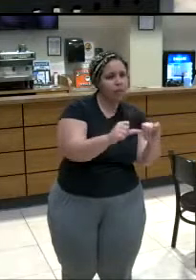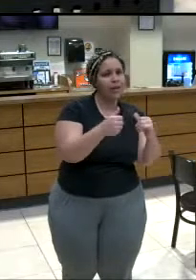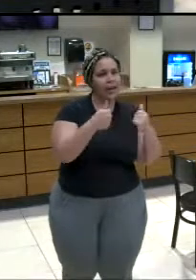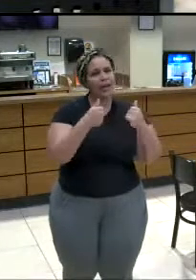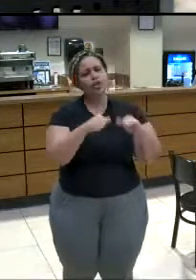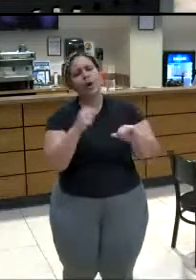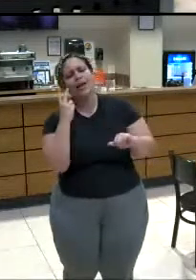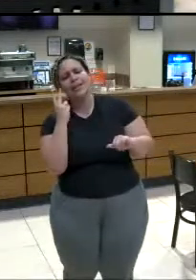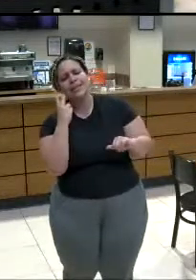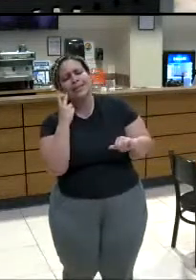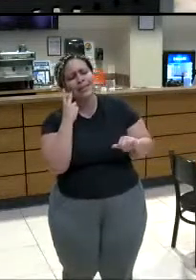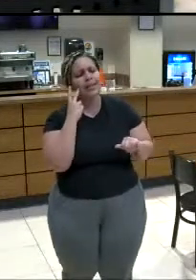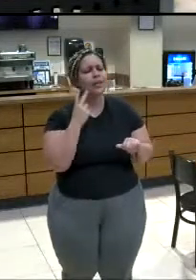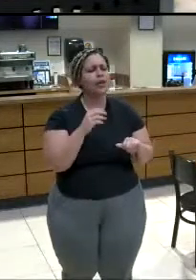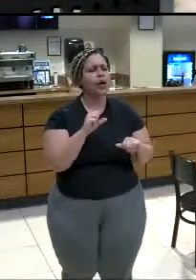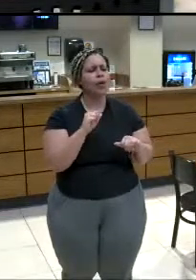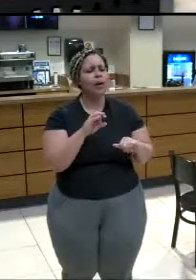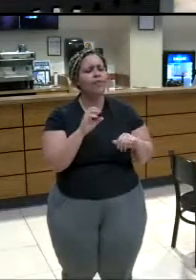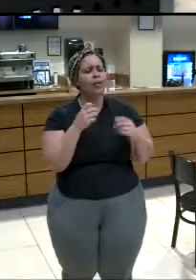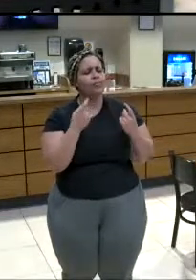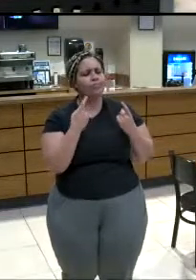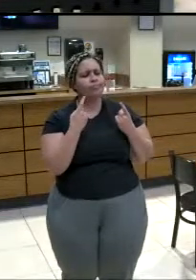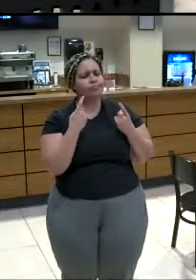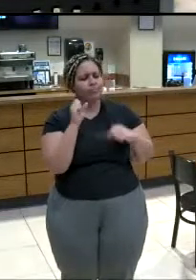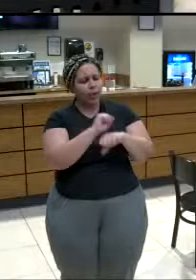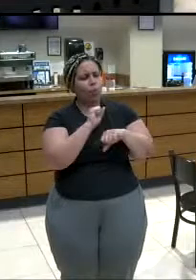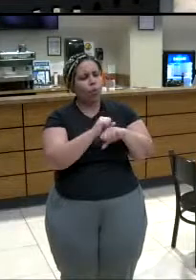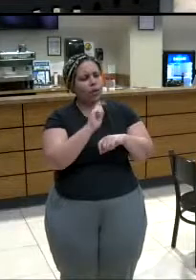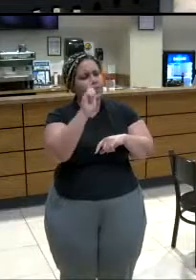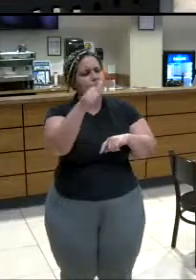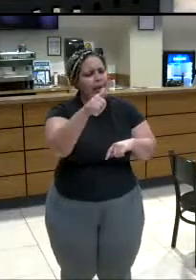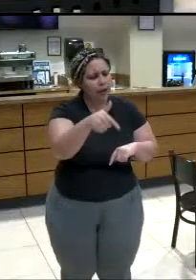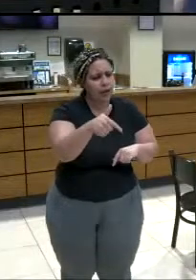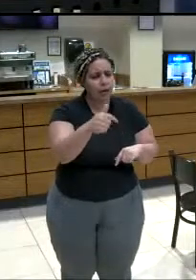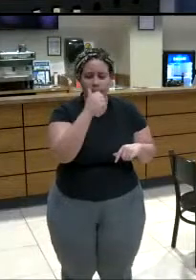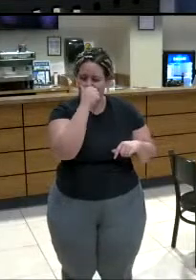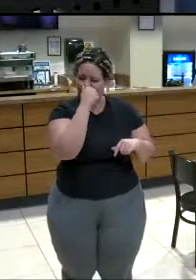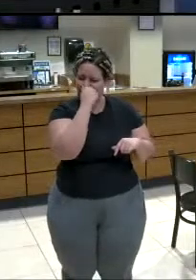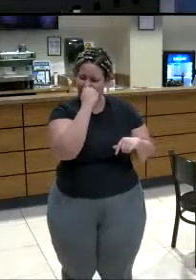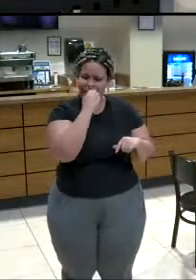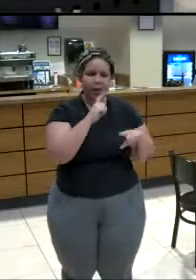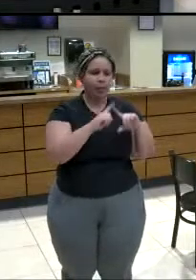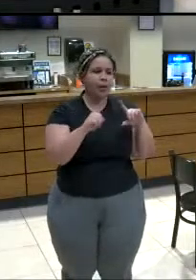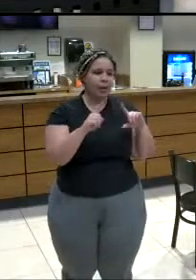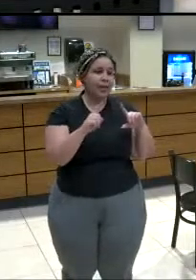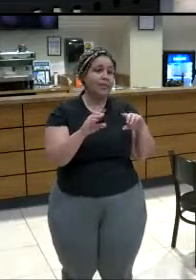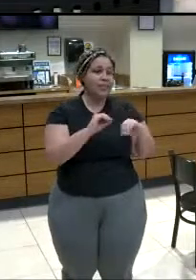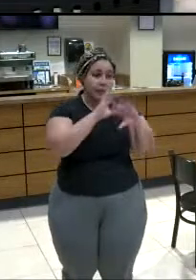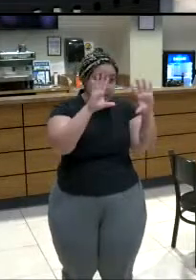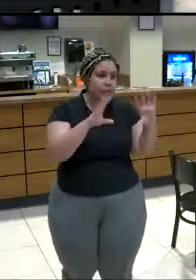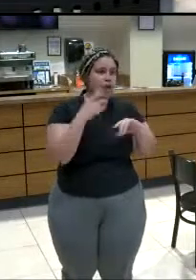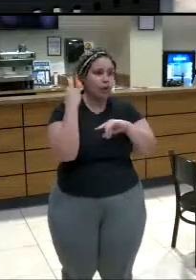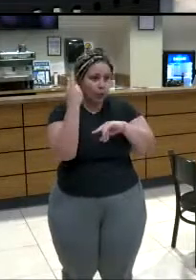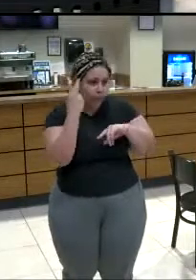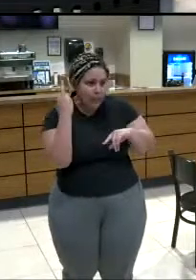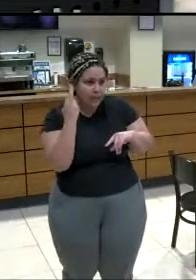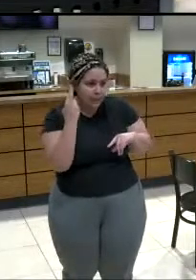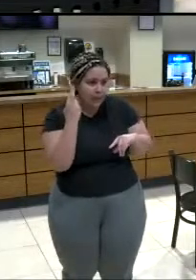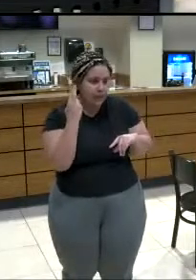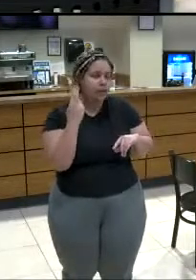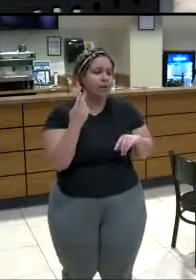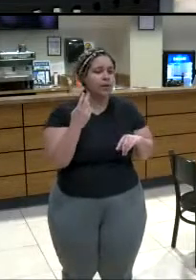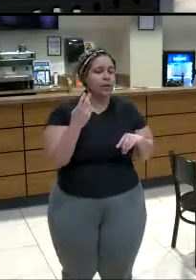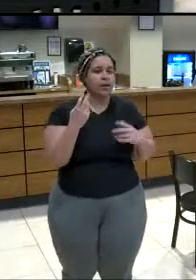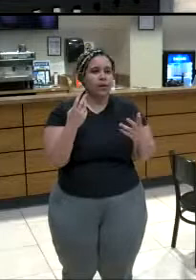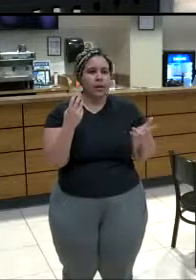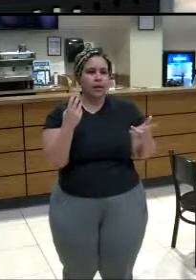really be effective. If there is something that there again is a blatant reason why, you know, if it's just